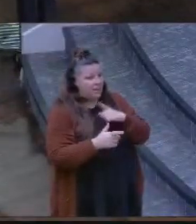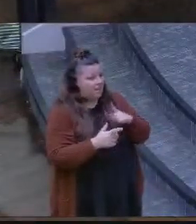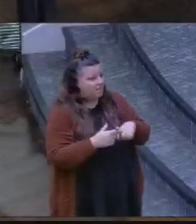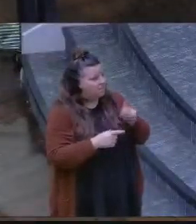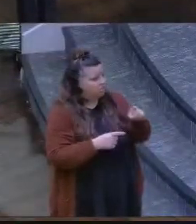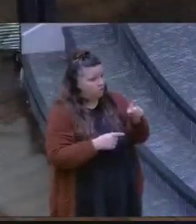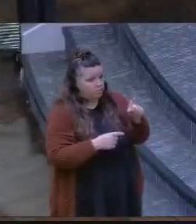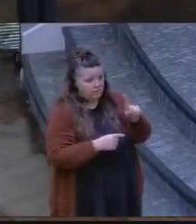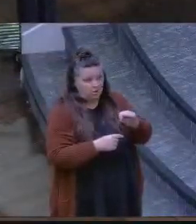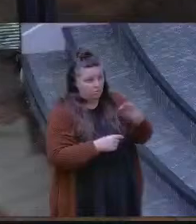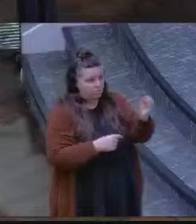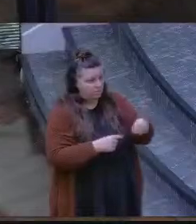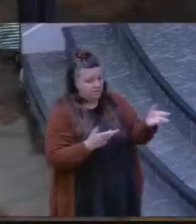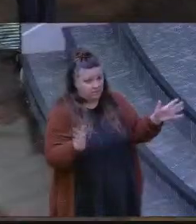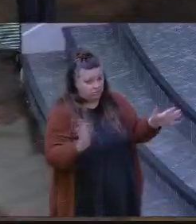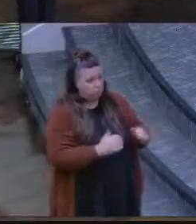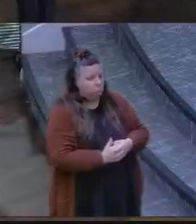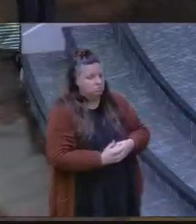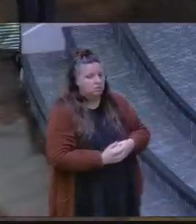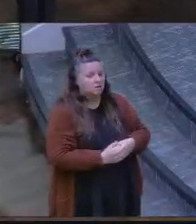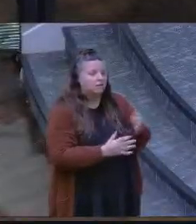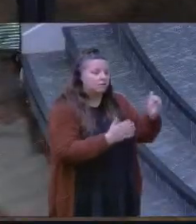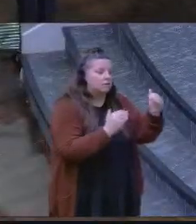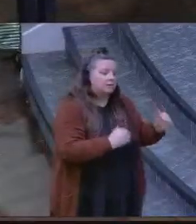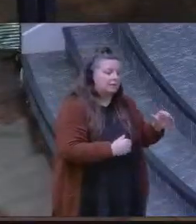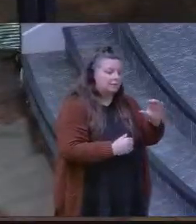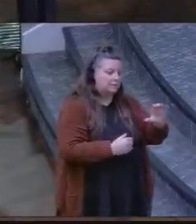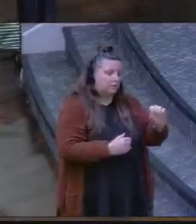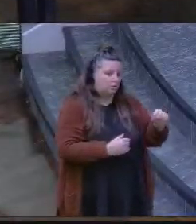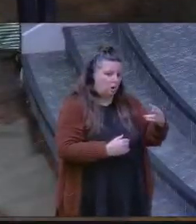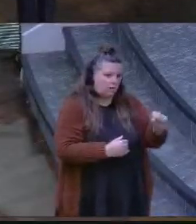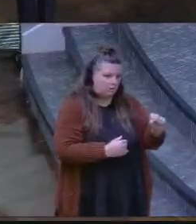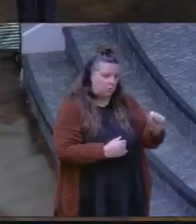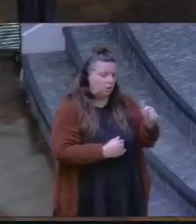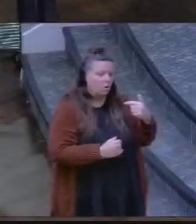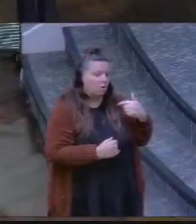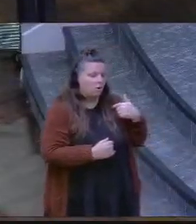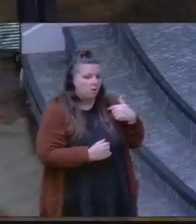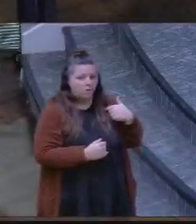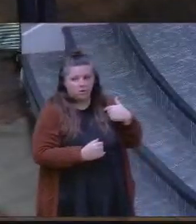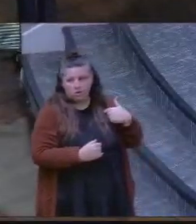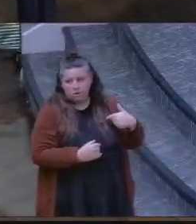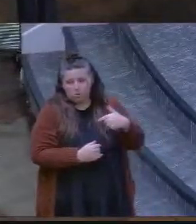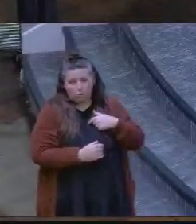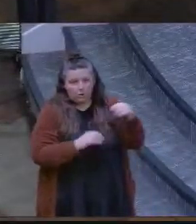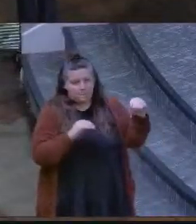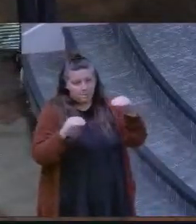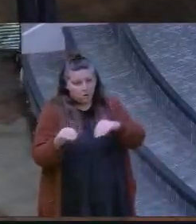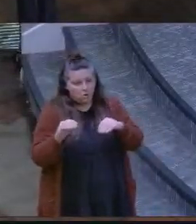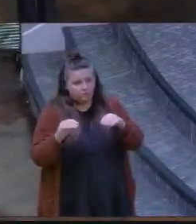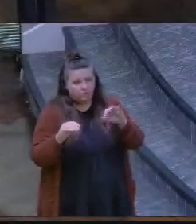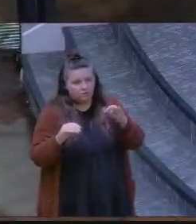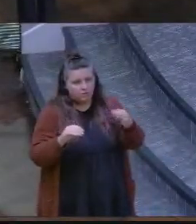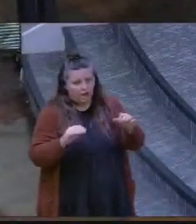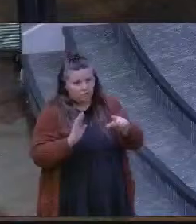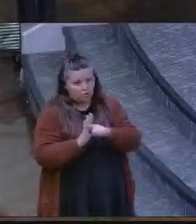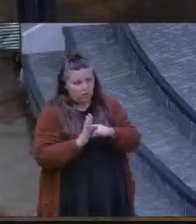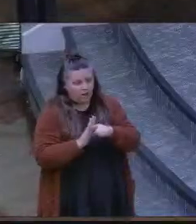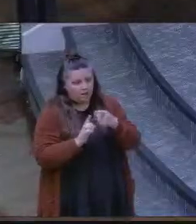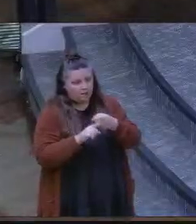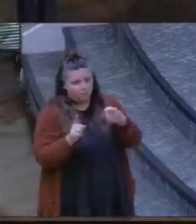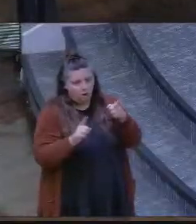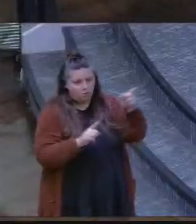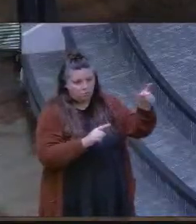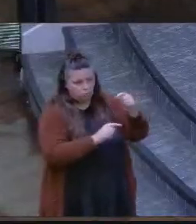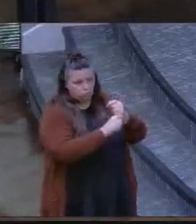complete. Cedar Shoals, we moved the ninth grade in from the modulars over the